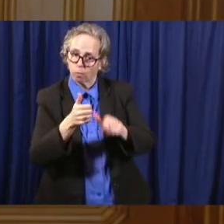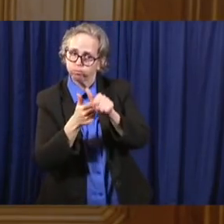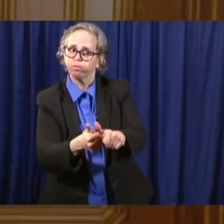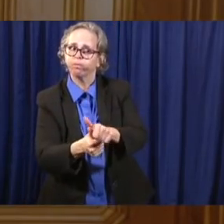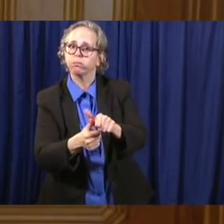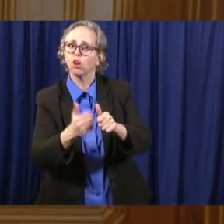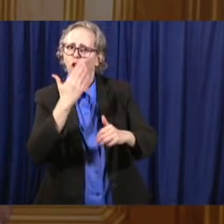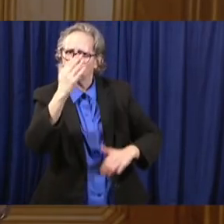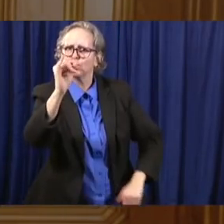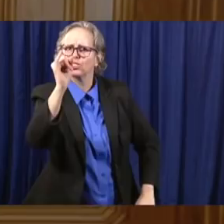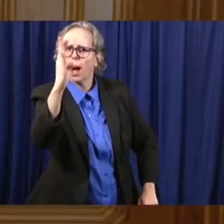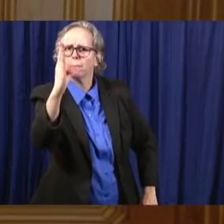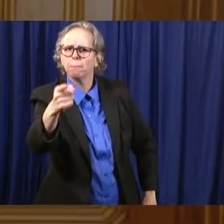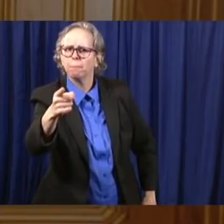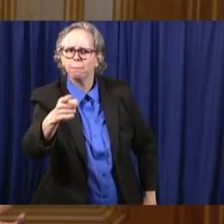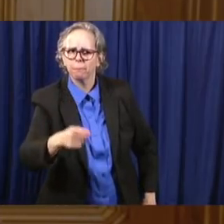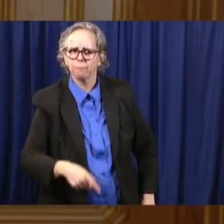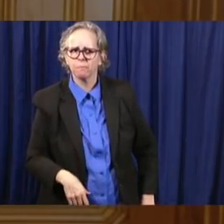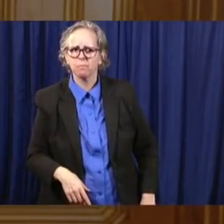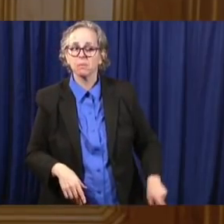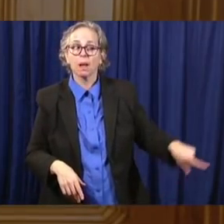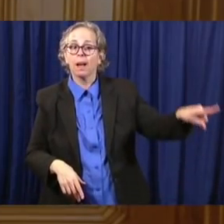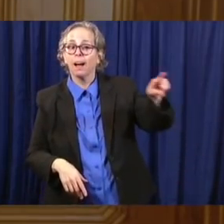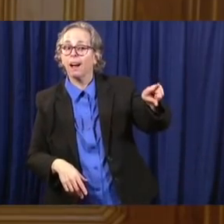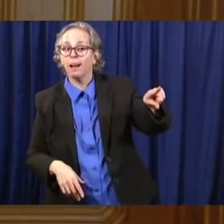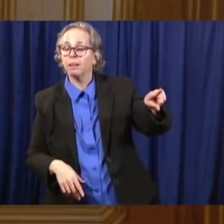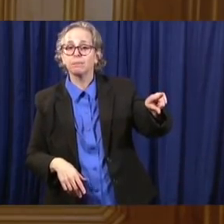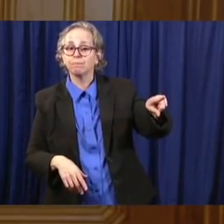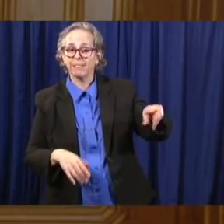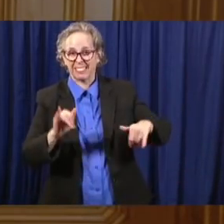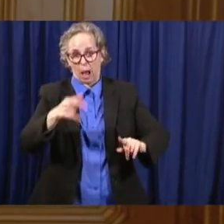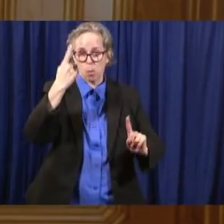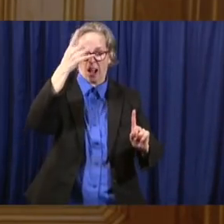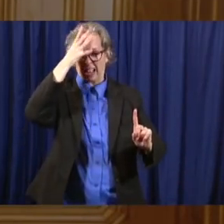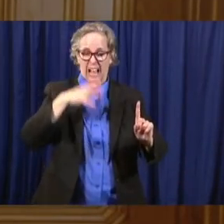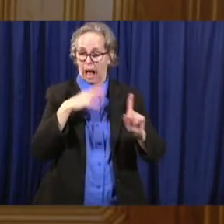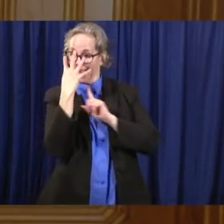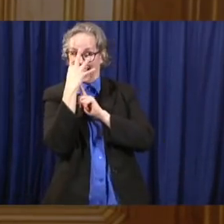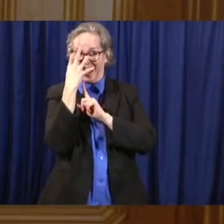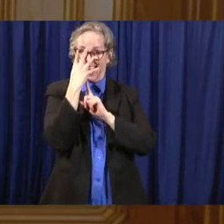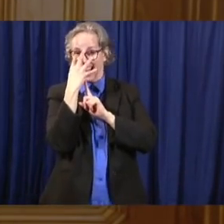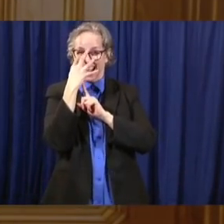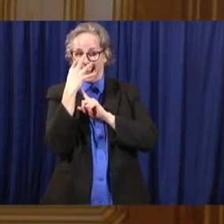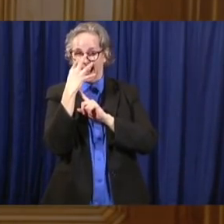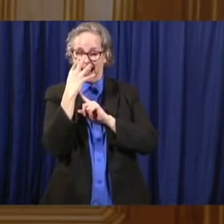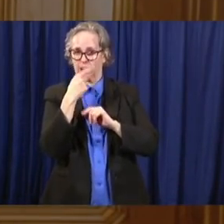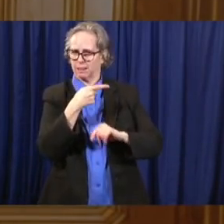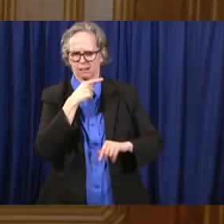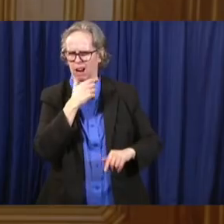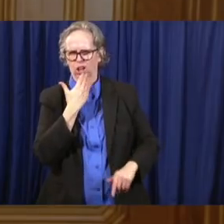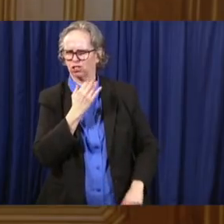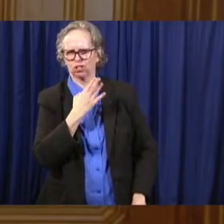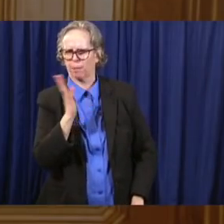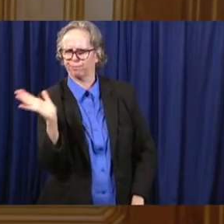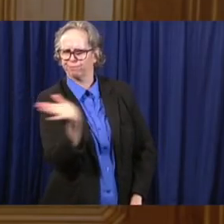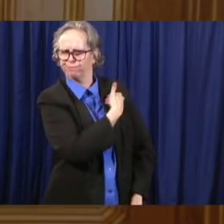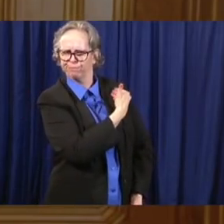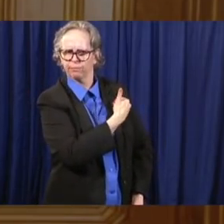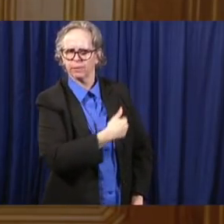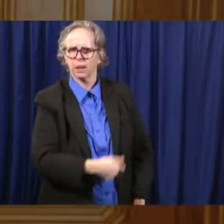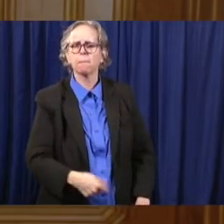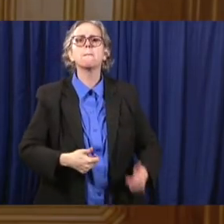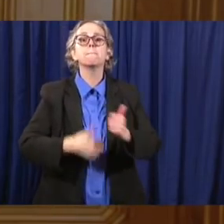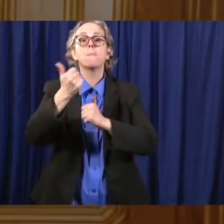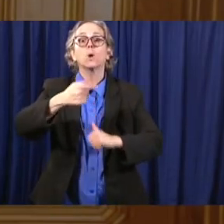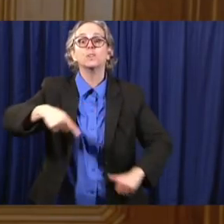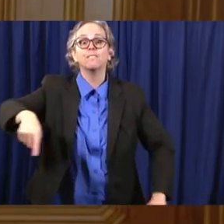few that aren't. A guy down in Cincinnati, but that we talked about in that last question, one of the questions. But by and large, Ohioans are doing a good